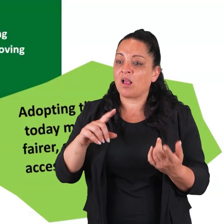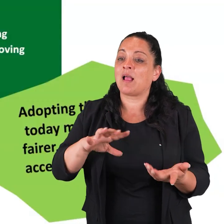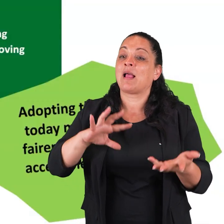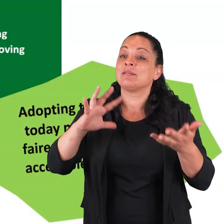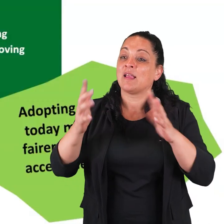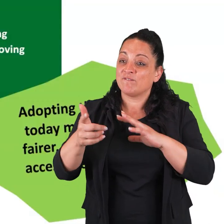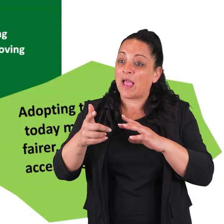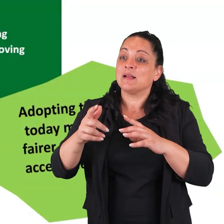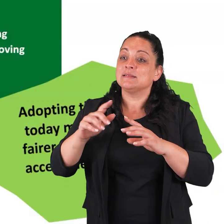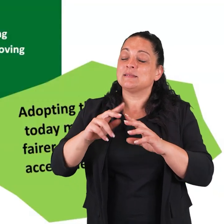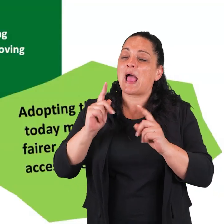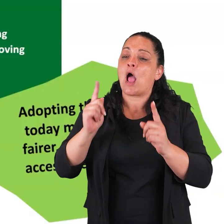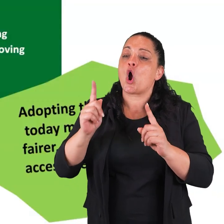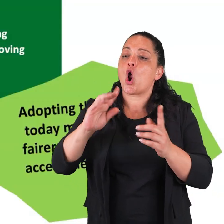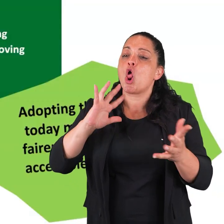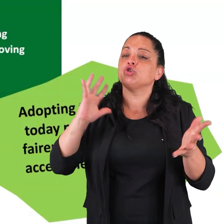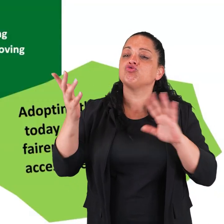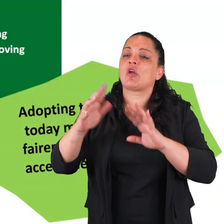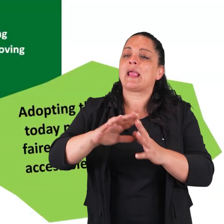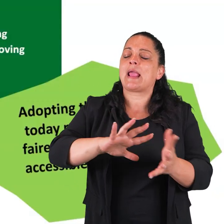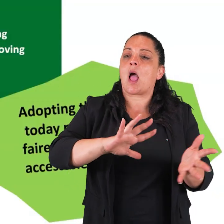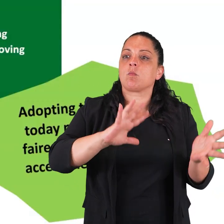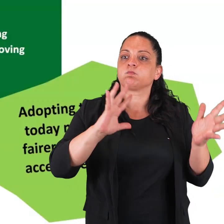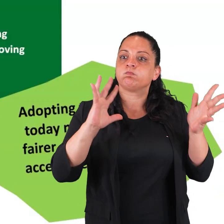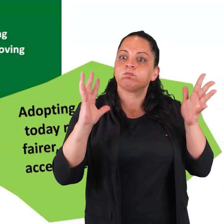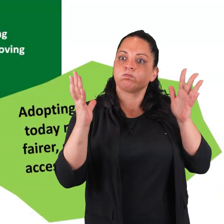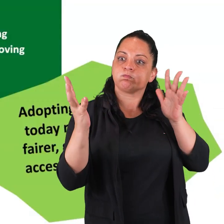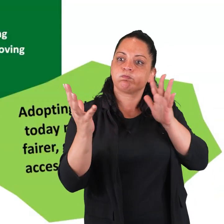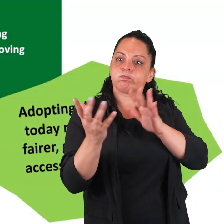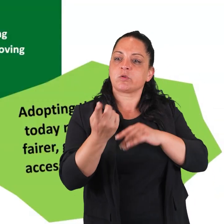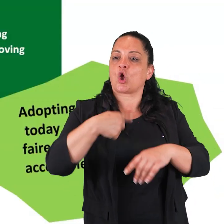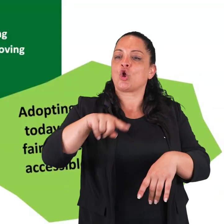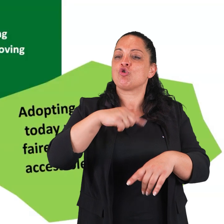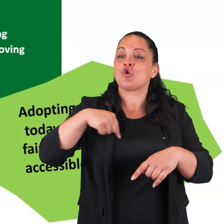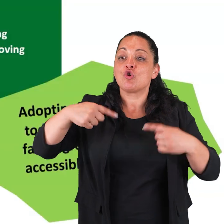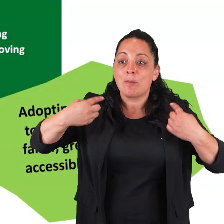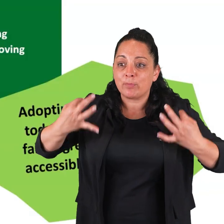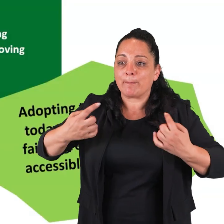to an ecological transition.